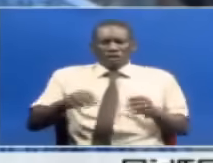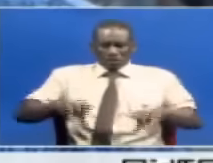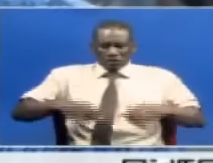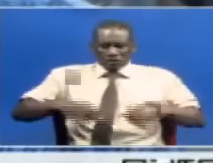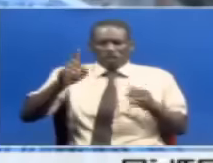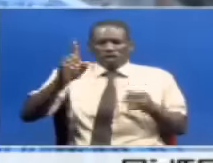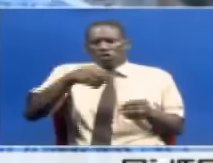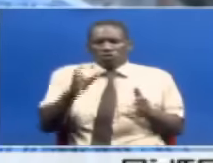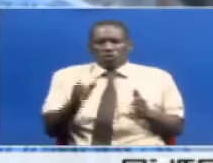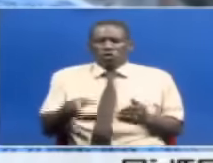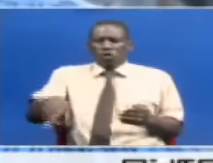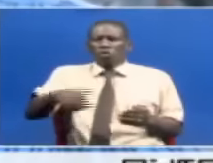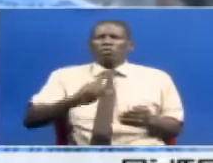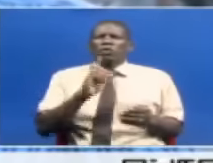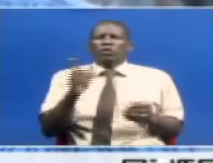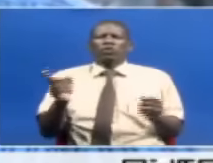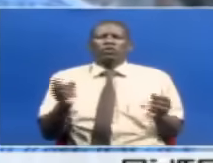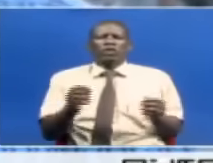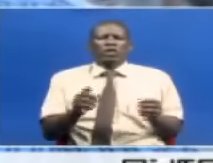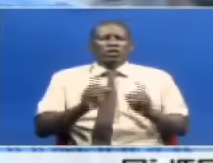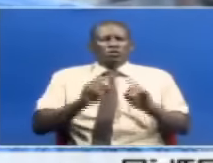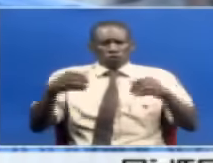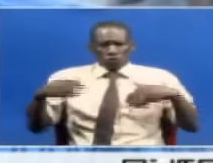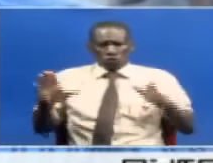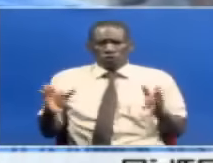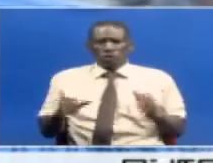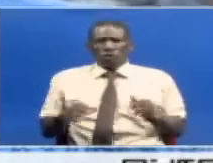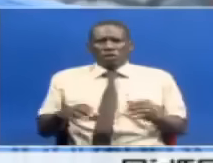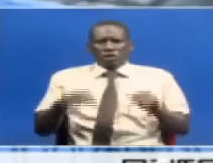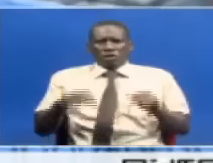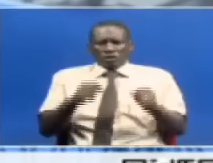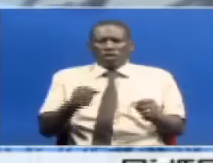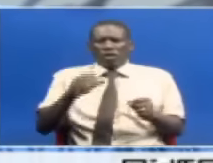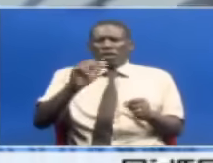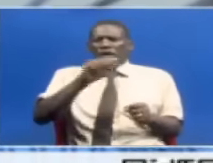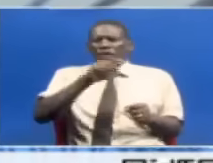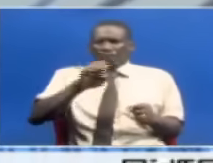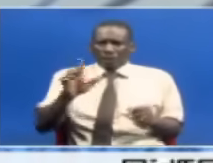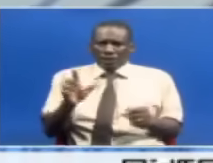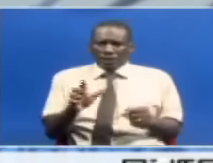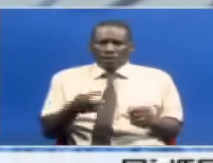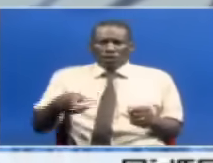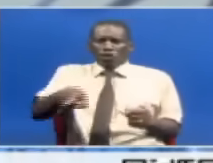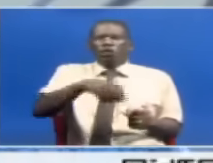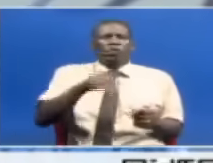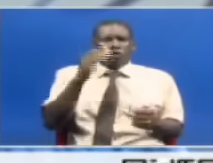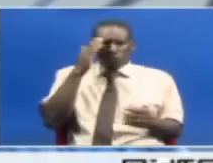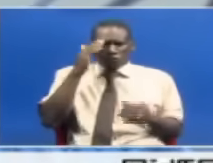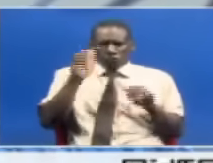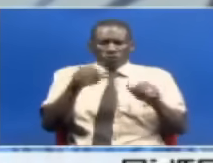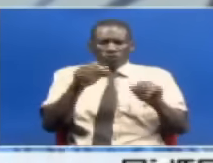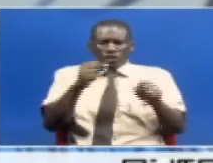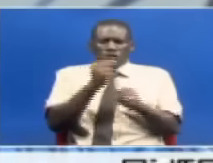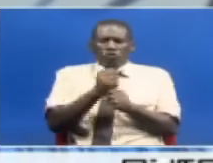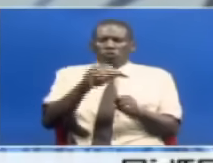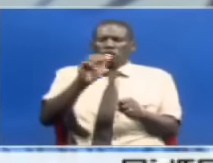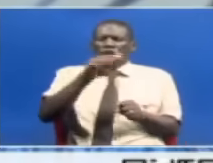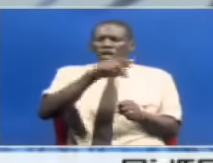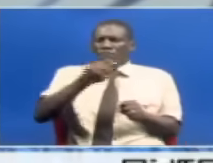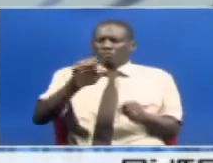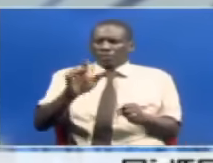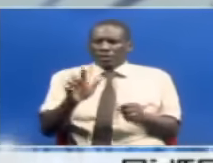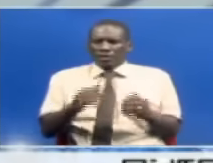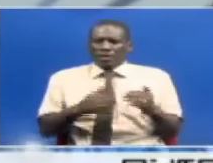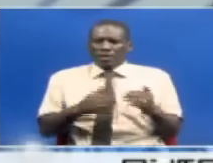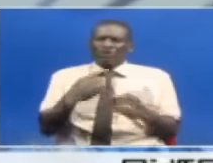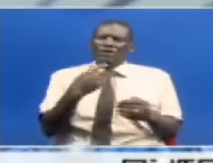told it is not lost, so we can do an appeal. So we thought maybe there will be an appeal. But after the mention